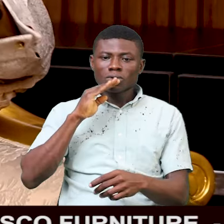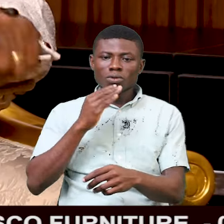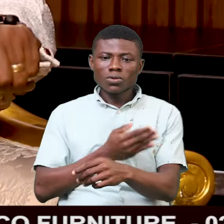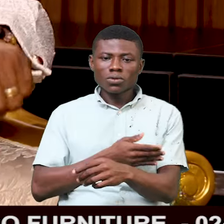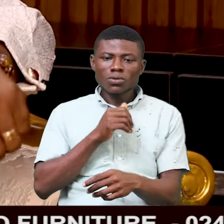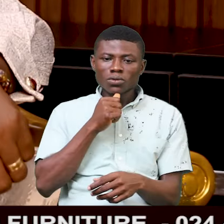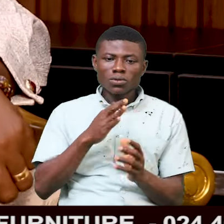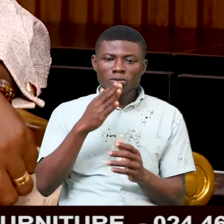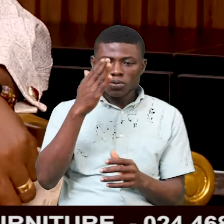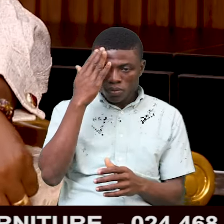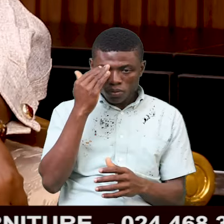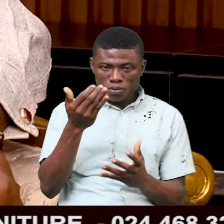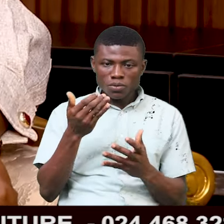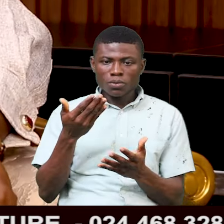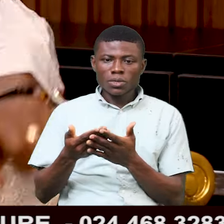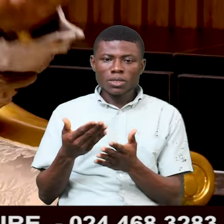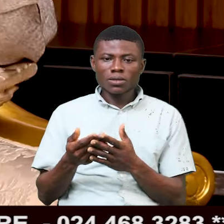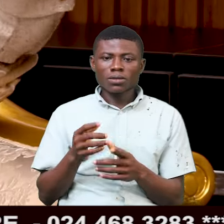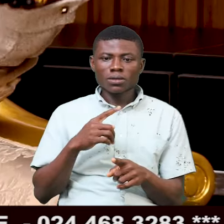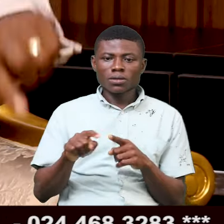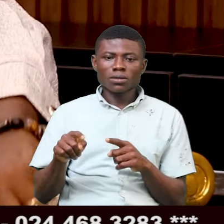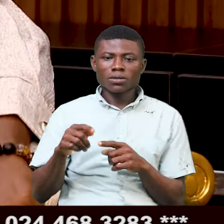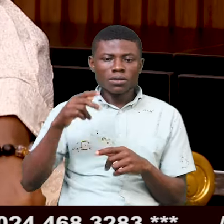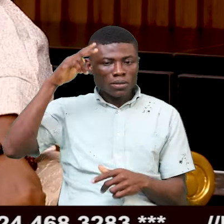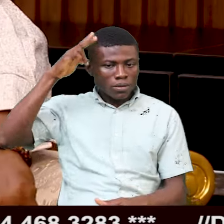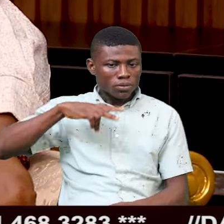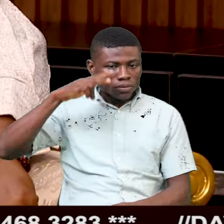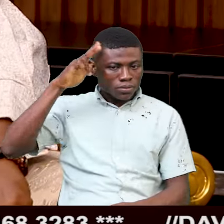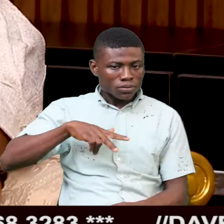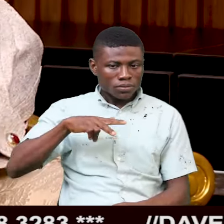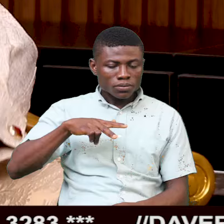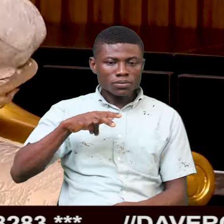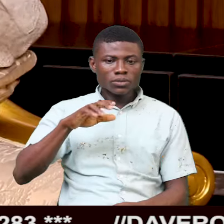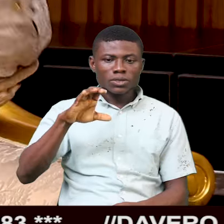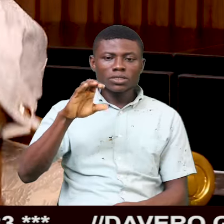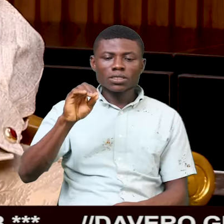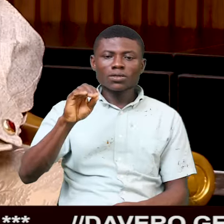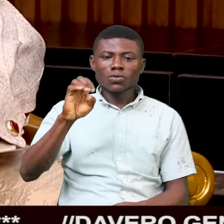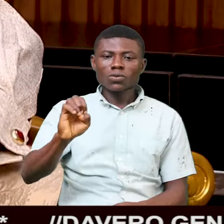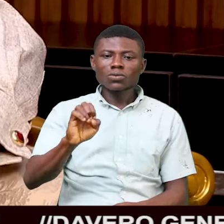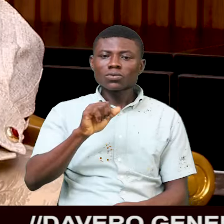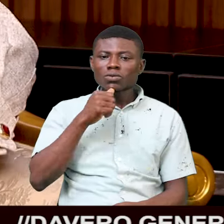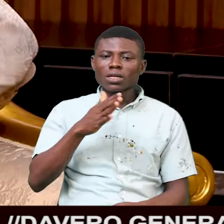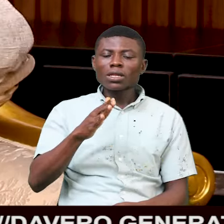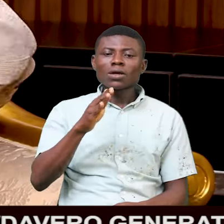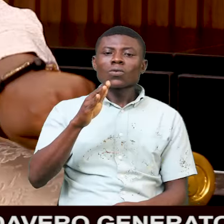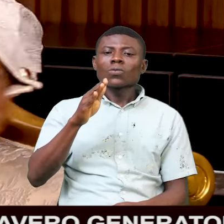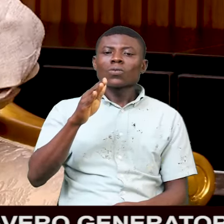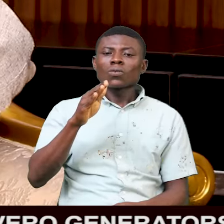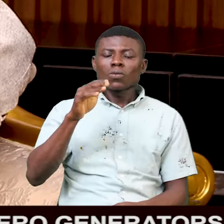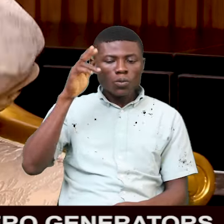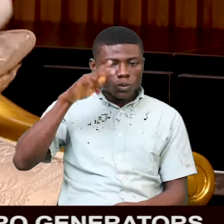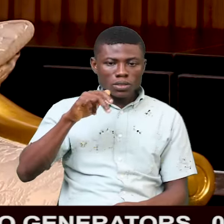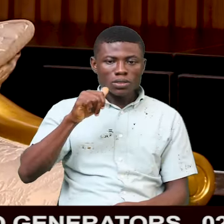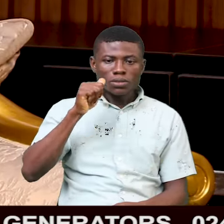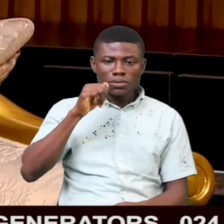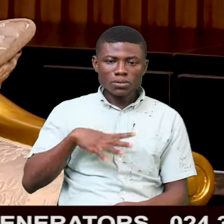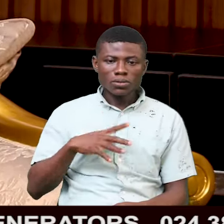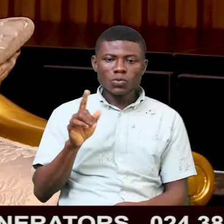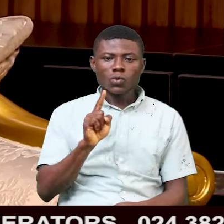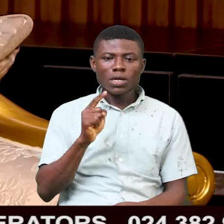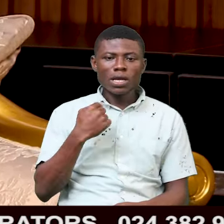expose herself because he wants money, but a Muslim chief executive officer will not allow a Muslim lady to expose herself.